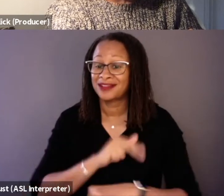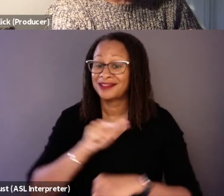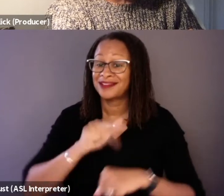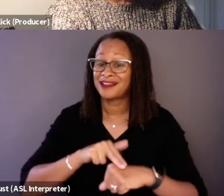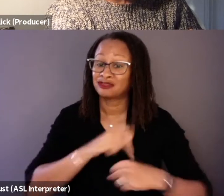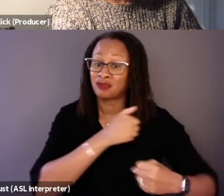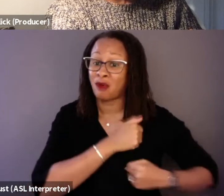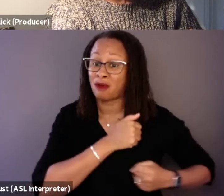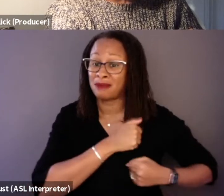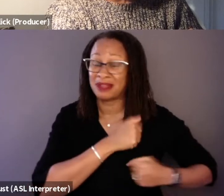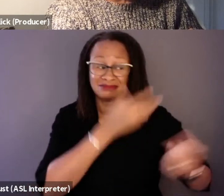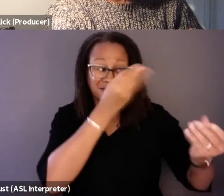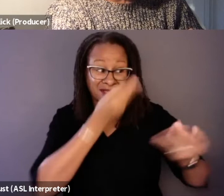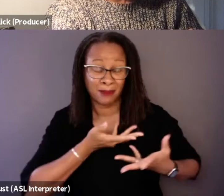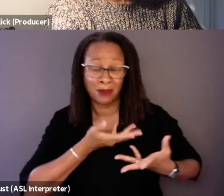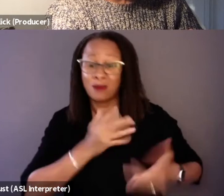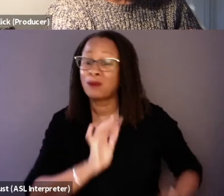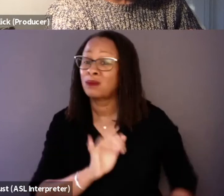Army,